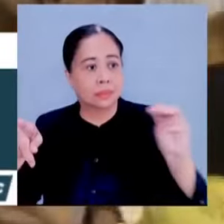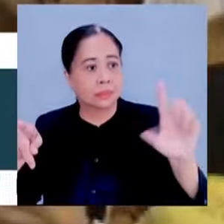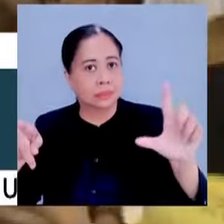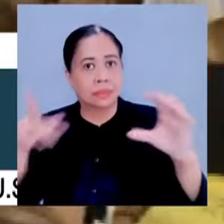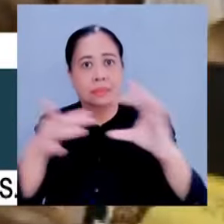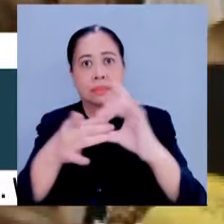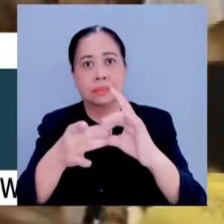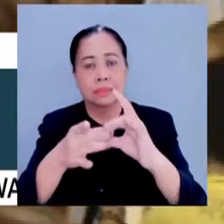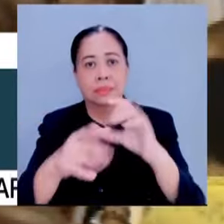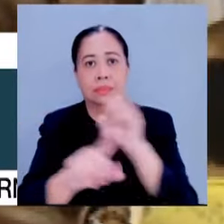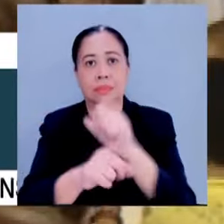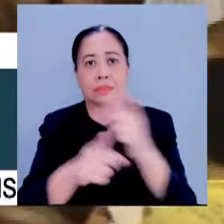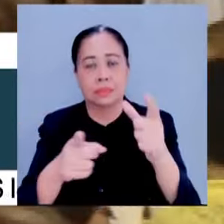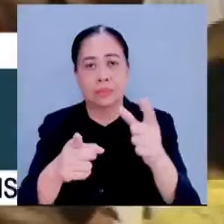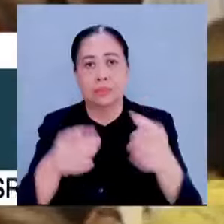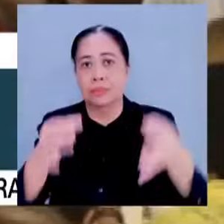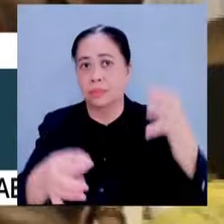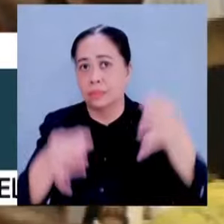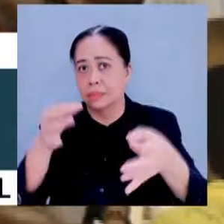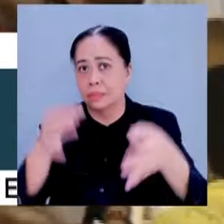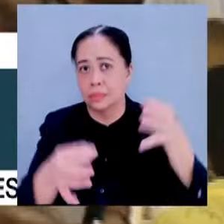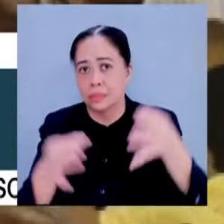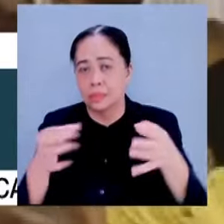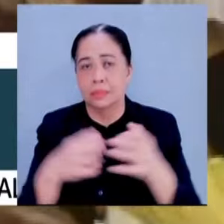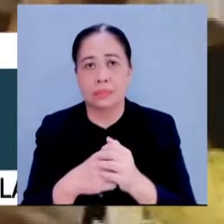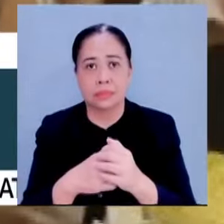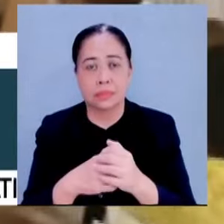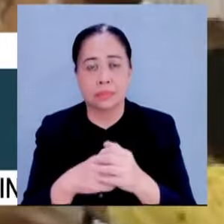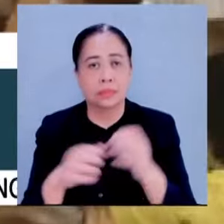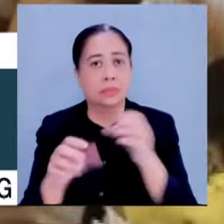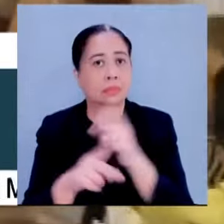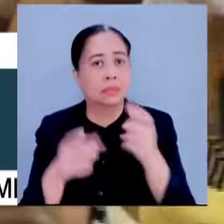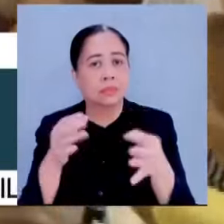is social, really social justice is